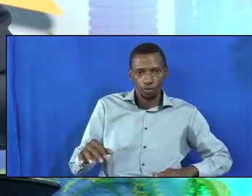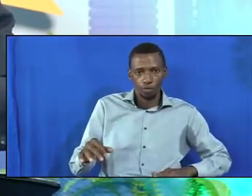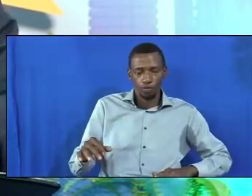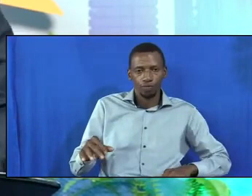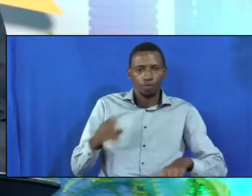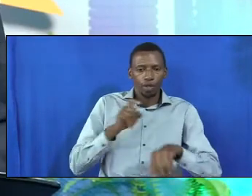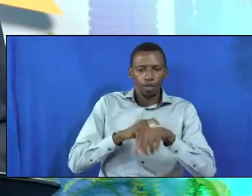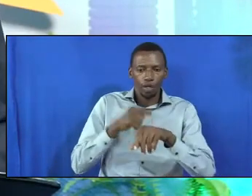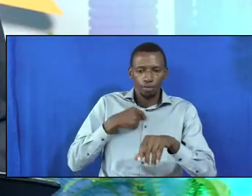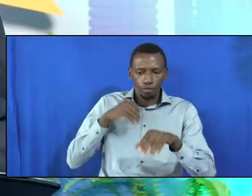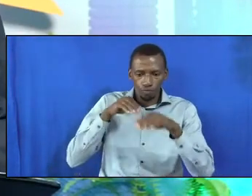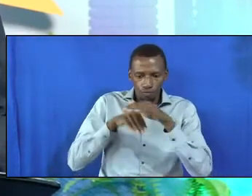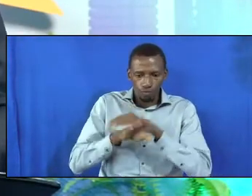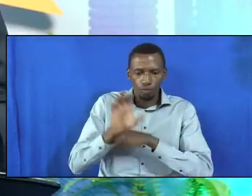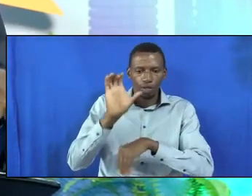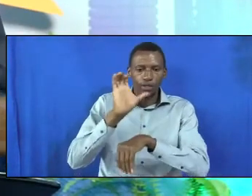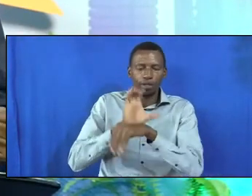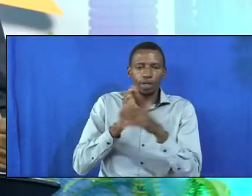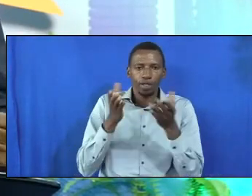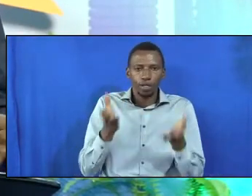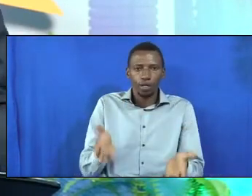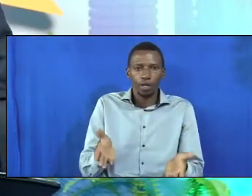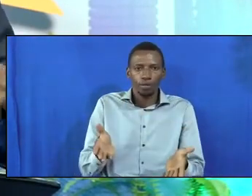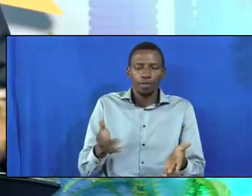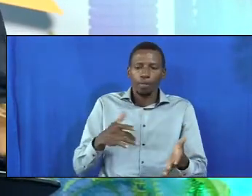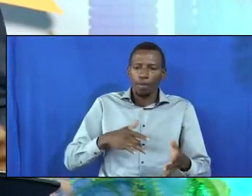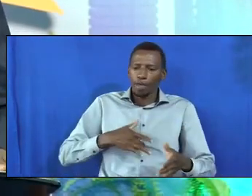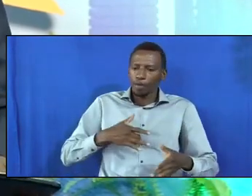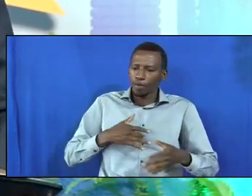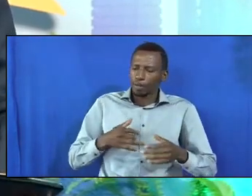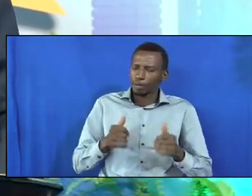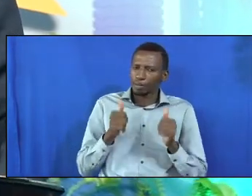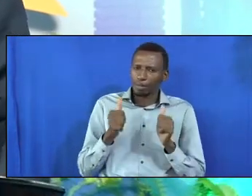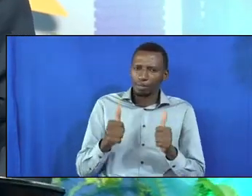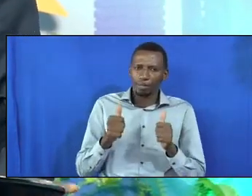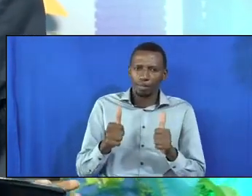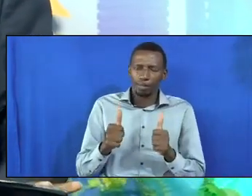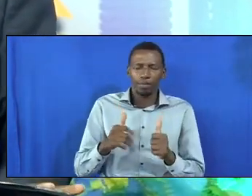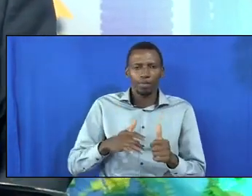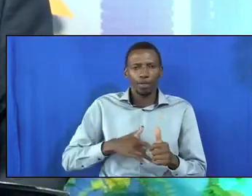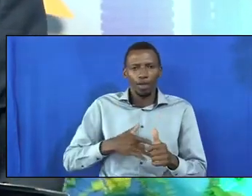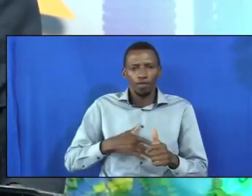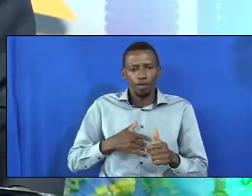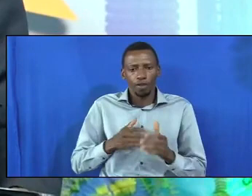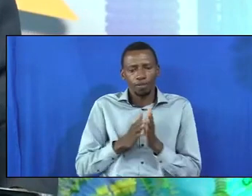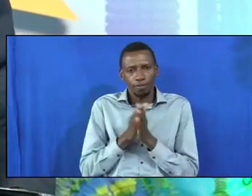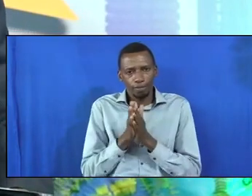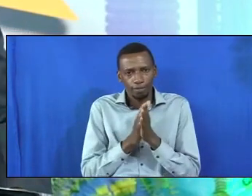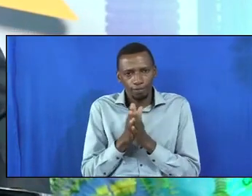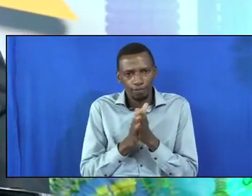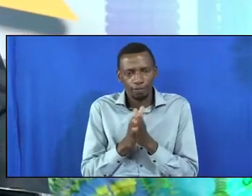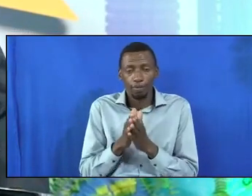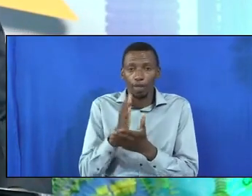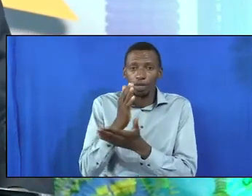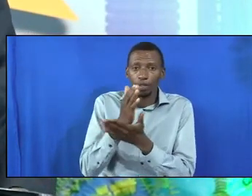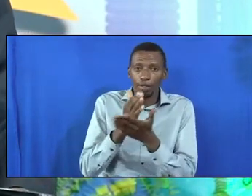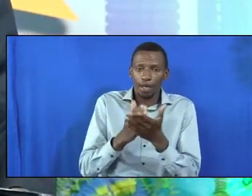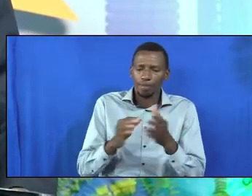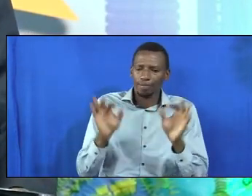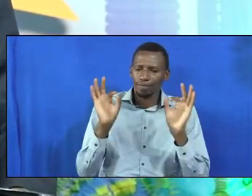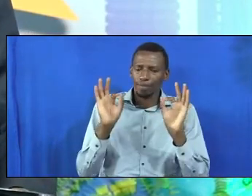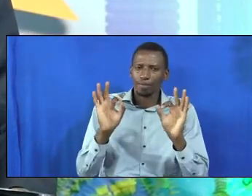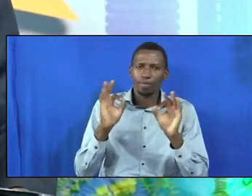this house of worship here, I feel great, I feel I'm carried. And some of the very fascinating